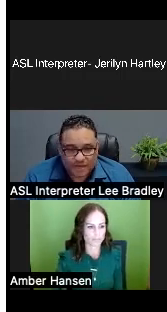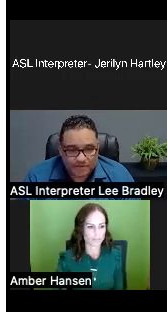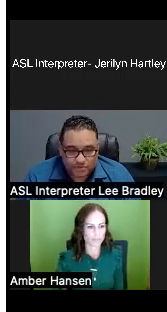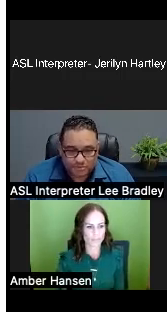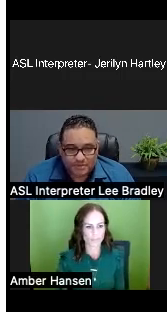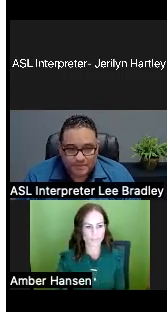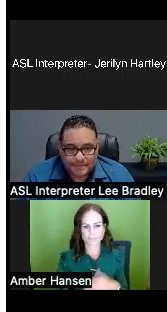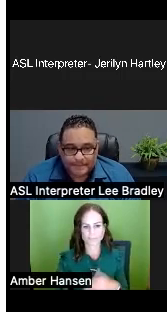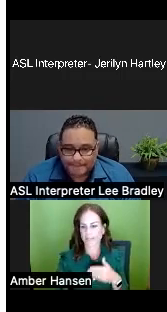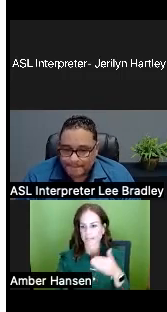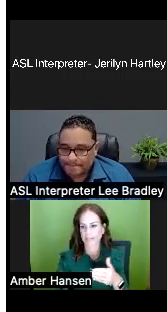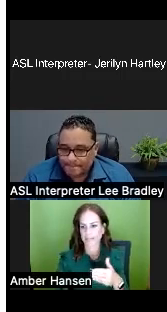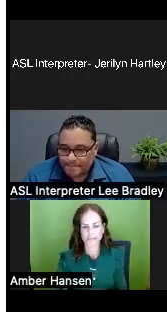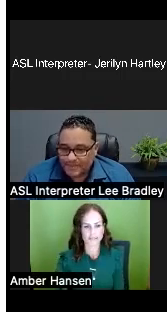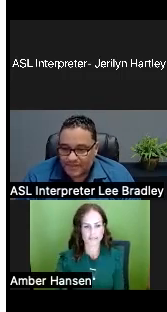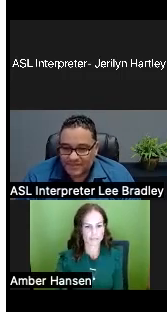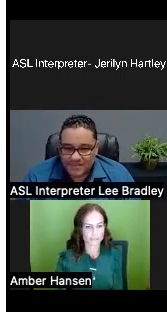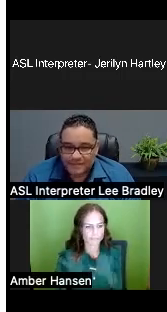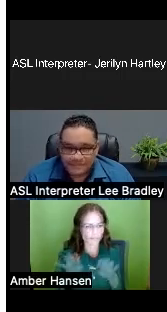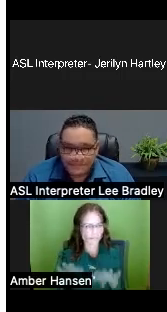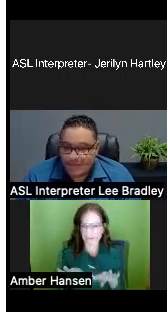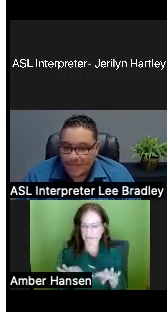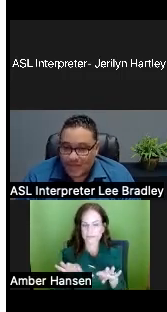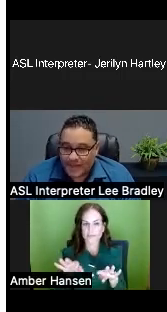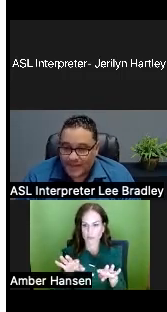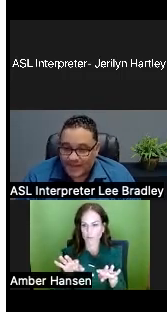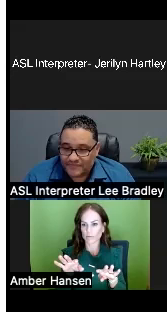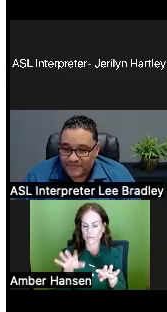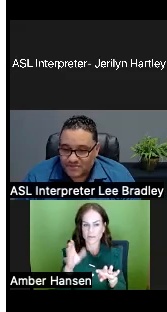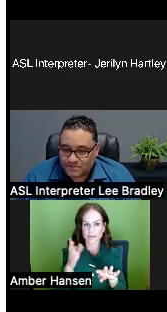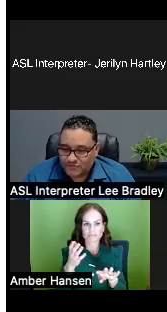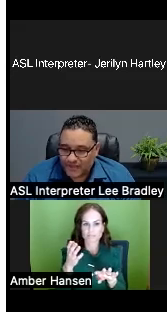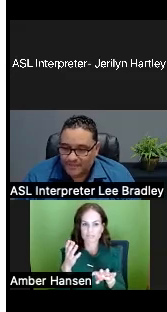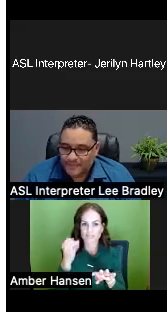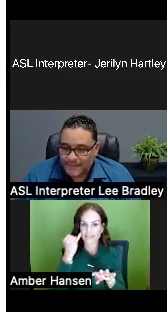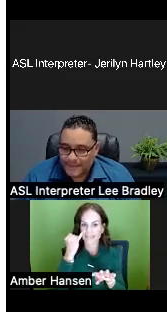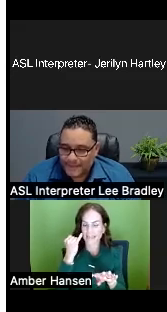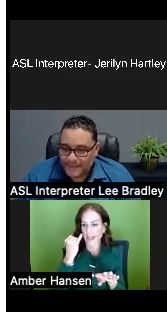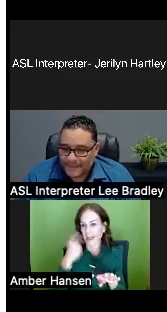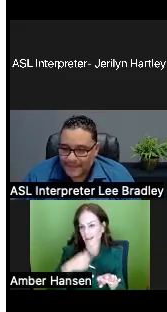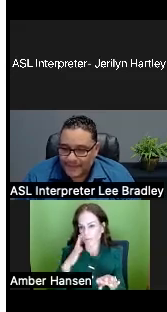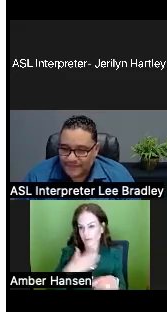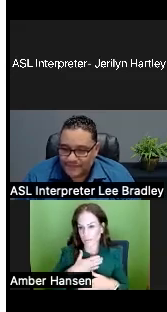It's on YouTube. Next slide. I have given a survey.